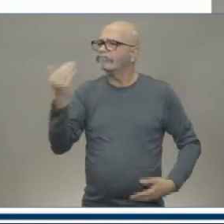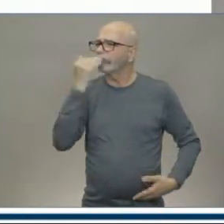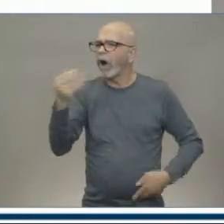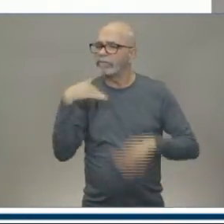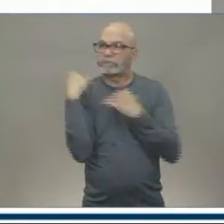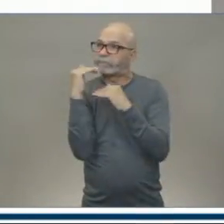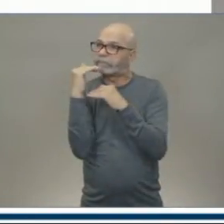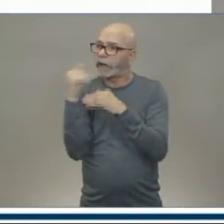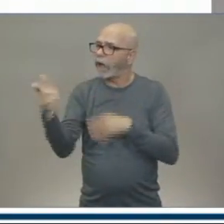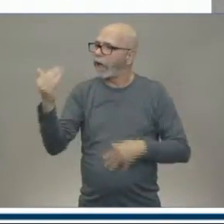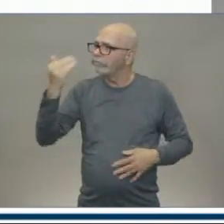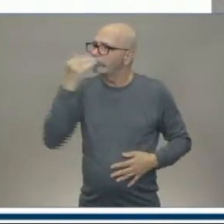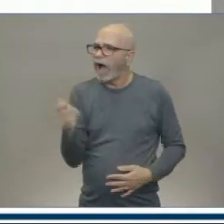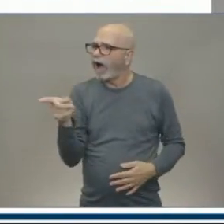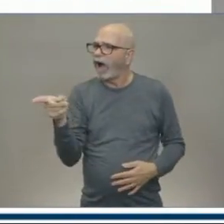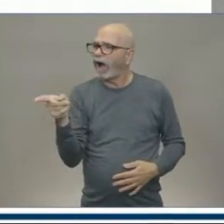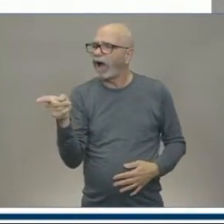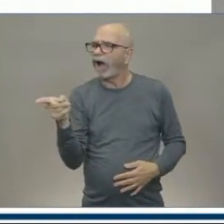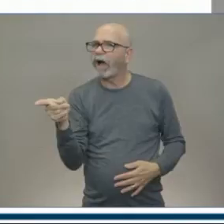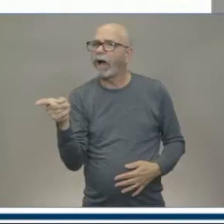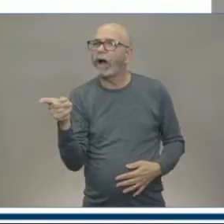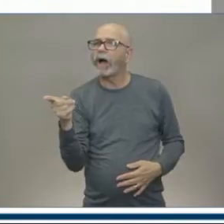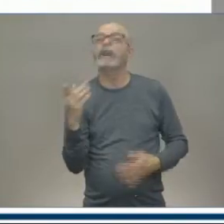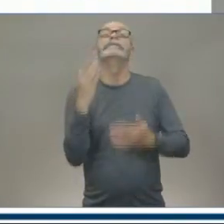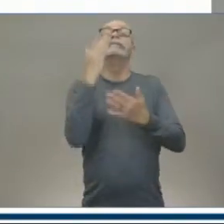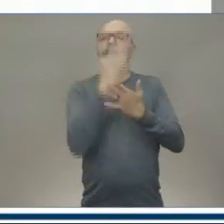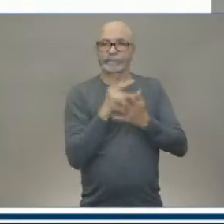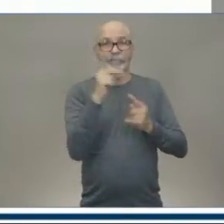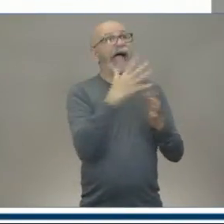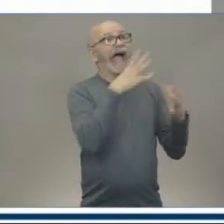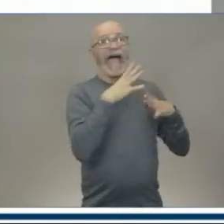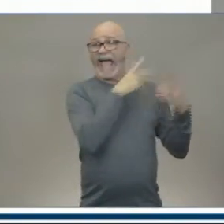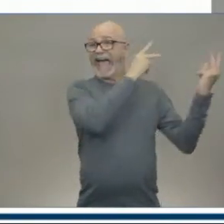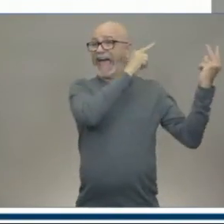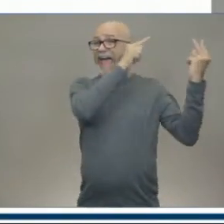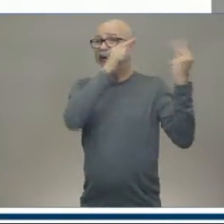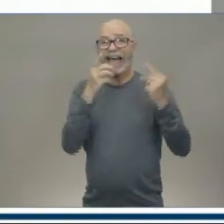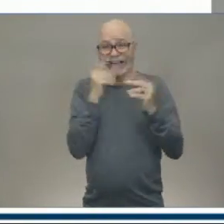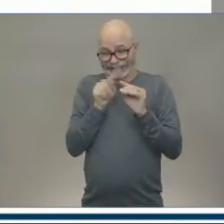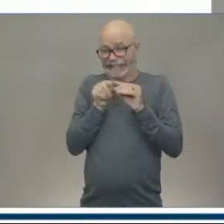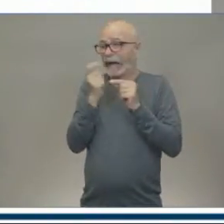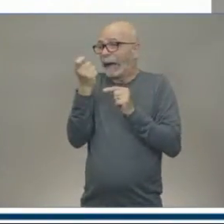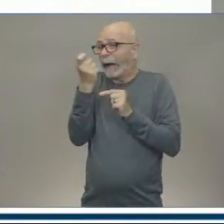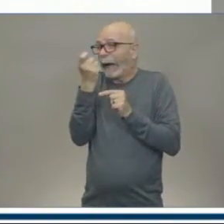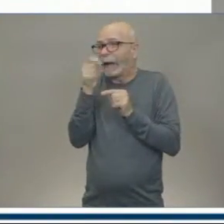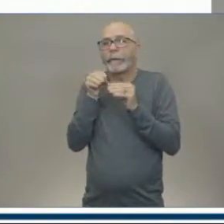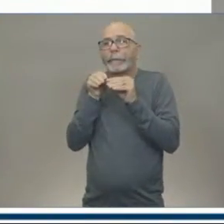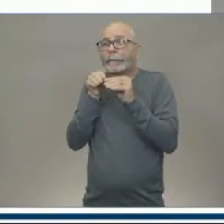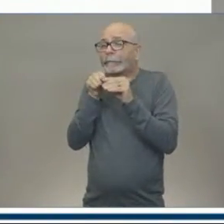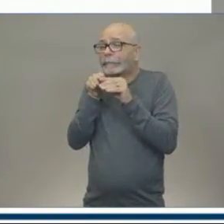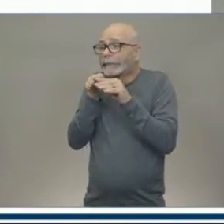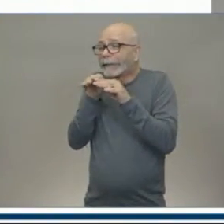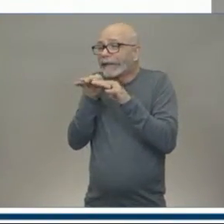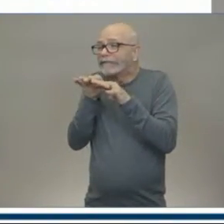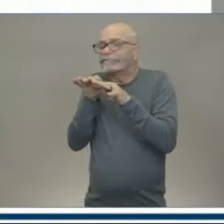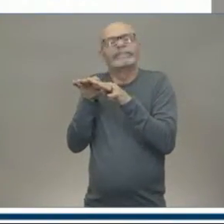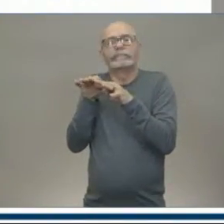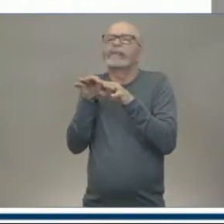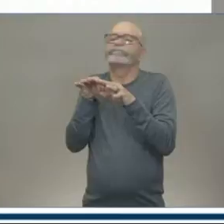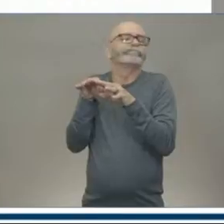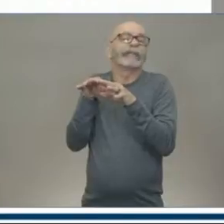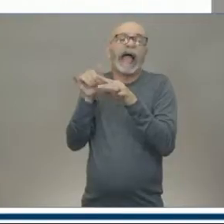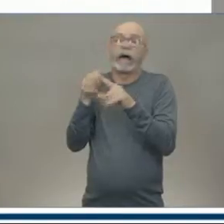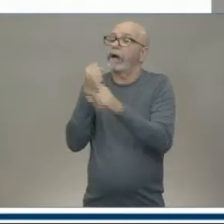virus has gotten in through travel, and now it's spreading through social activities. When I talk about locations like